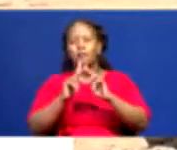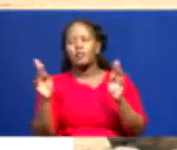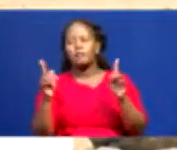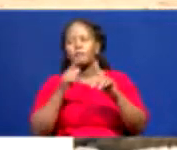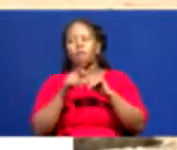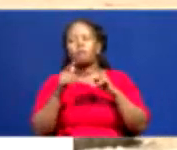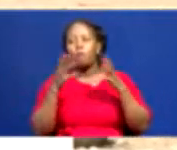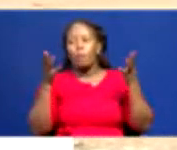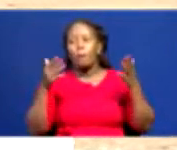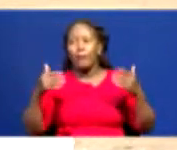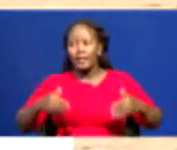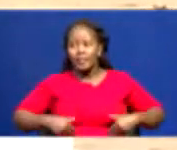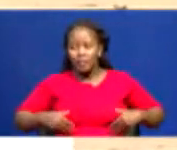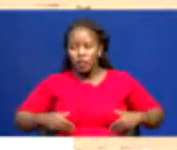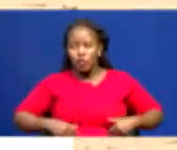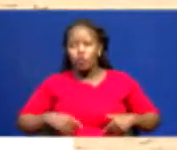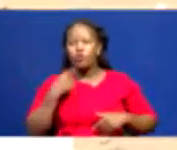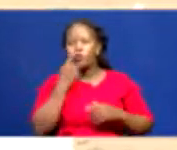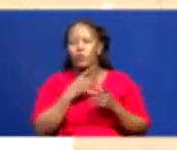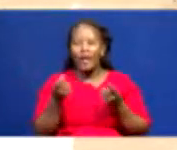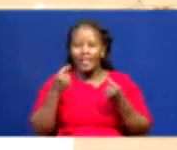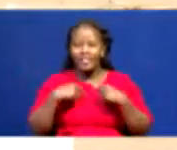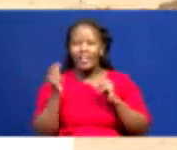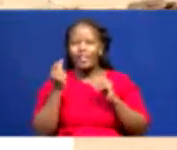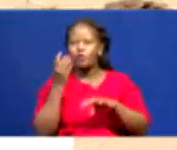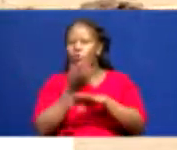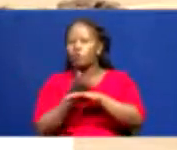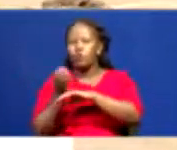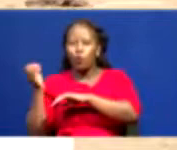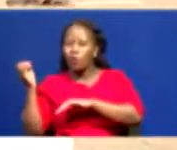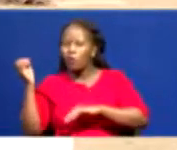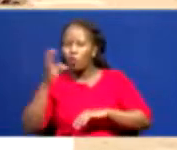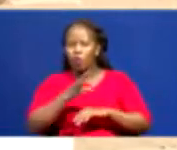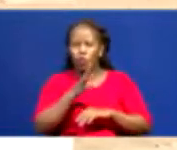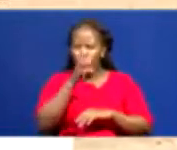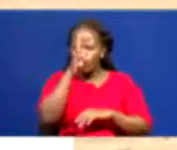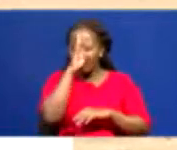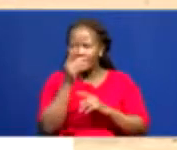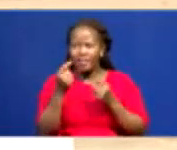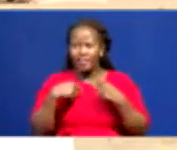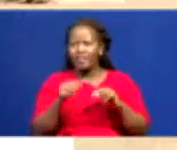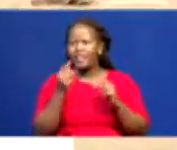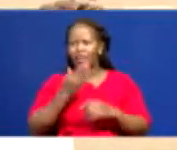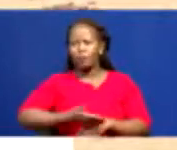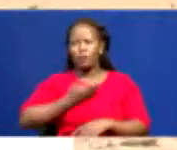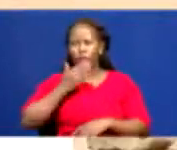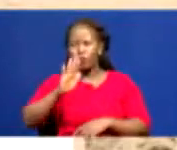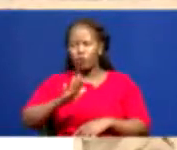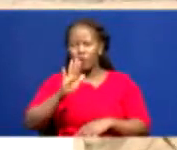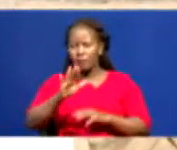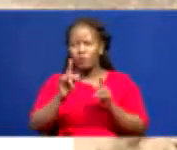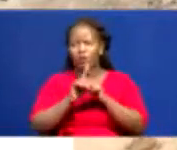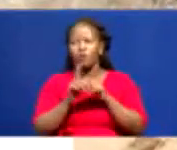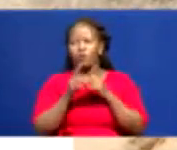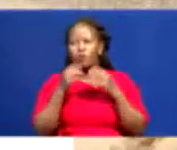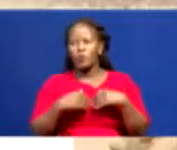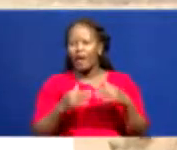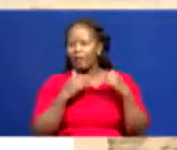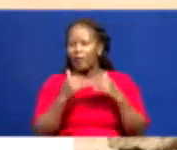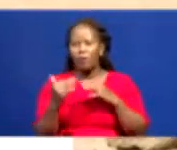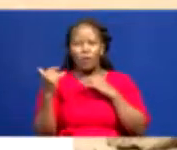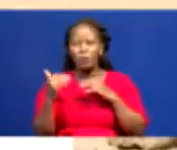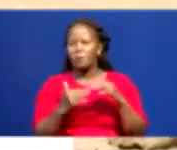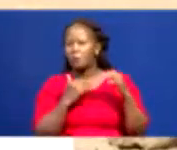are trying to maybe throw a stone or two to the police, trying to provoke them, and engage in a cat and